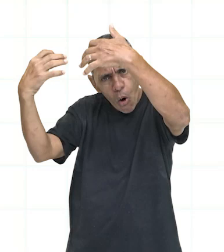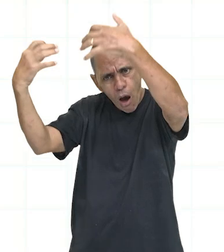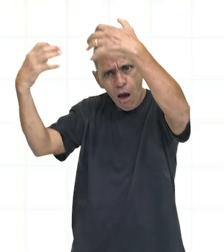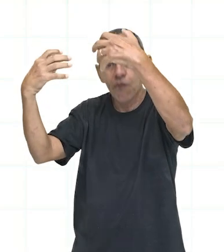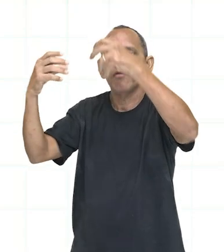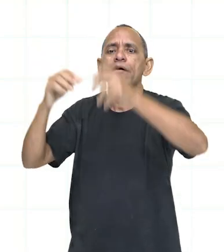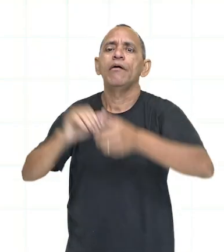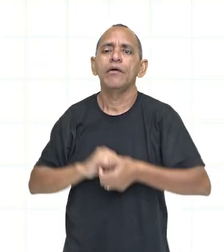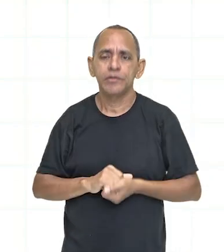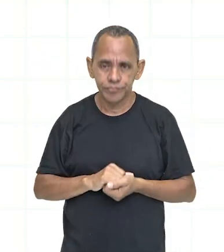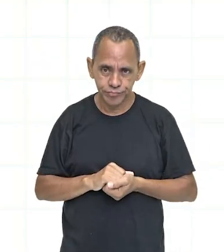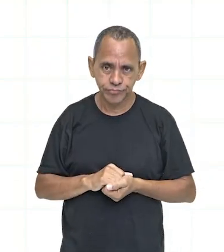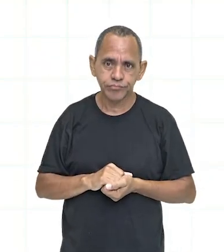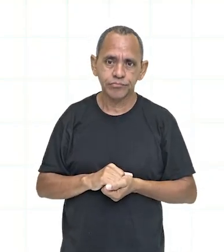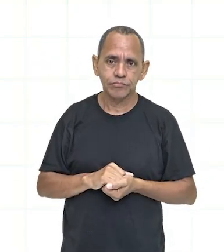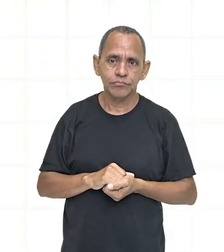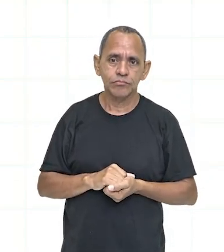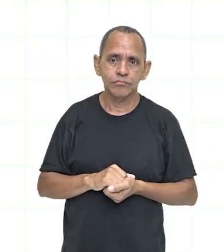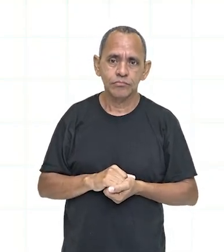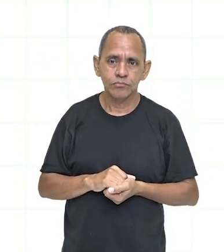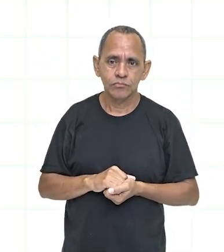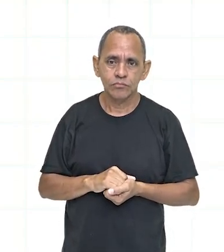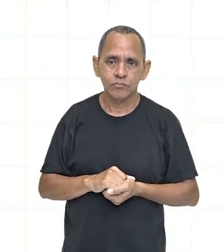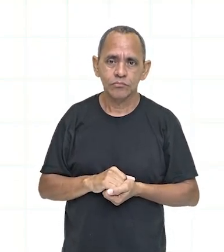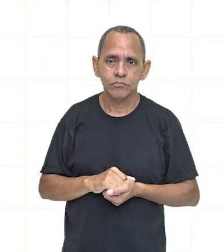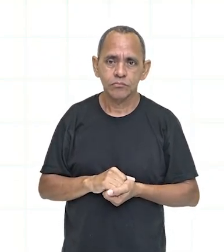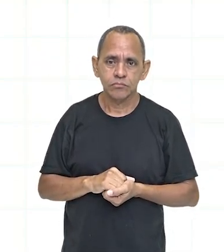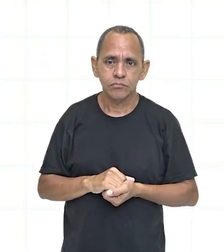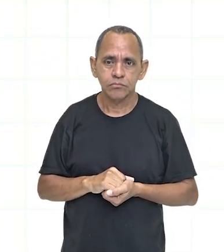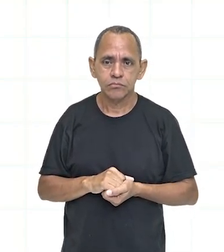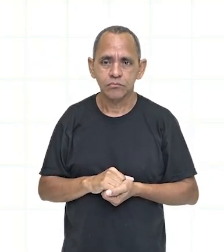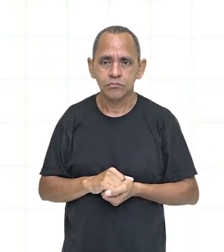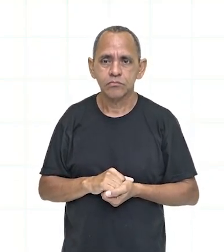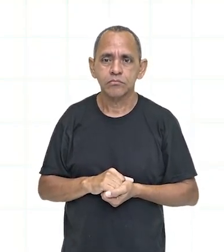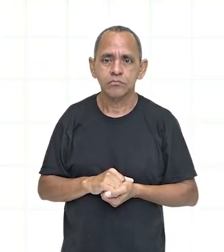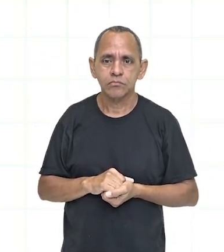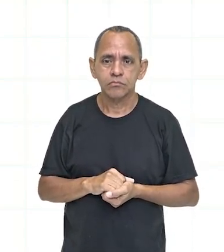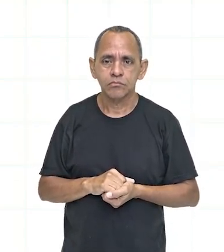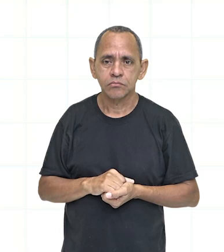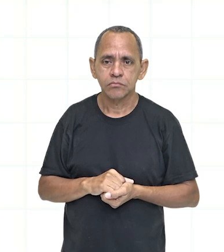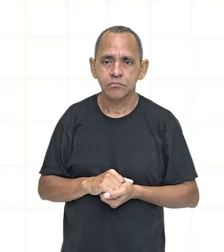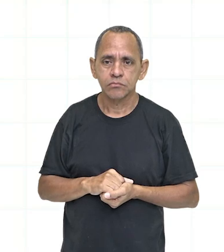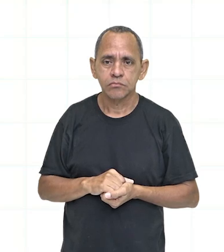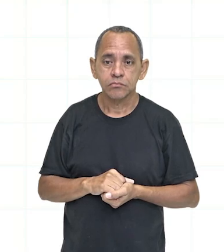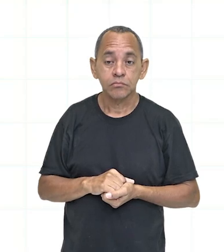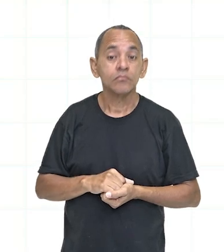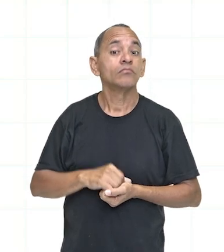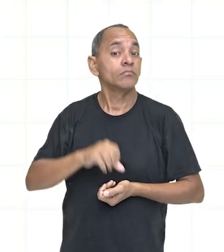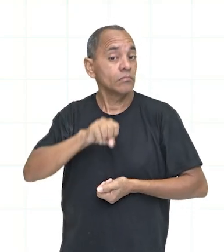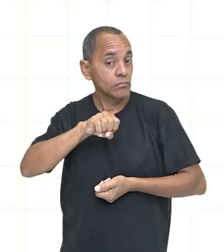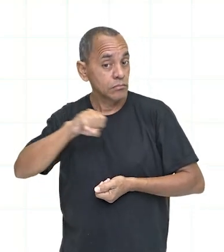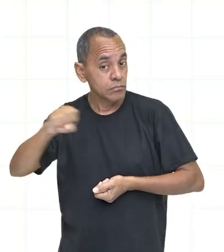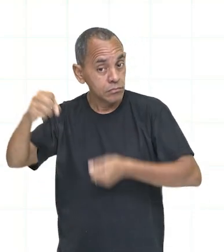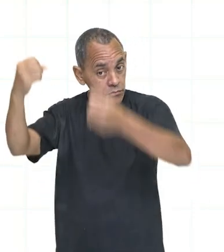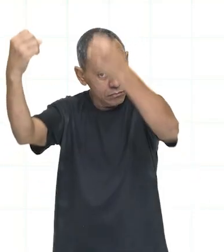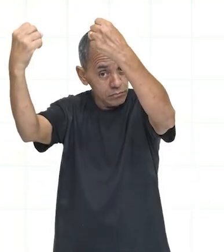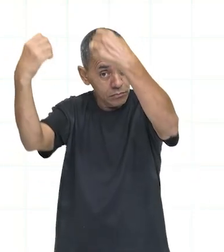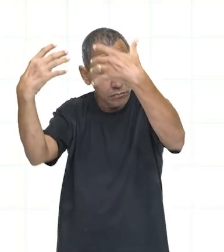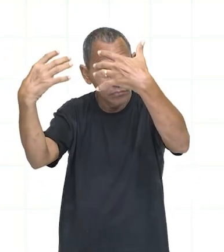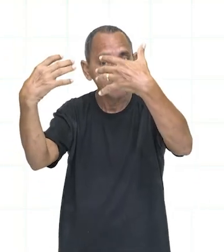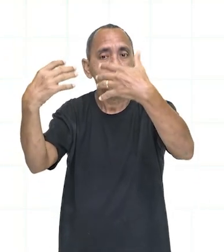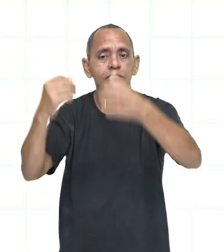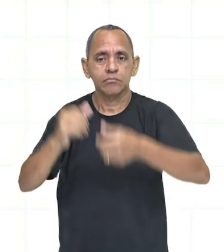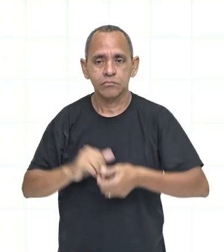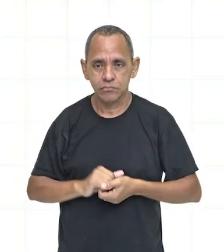está no presente, se chover, contudo, entretanto, se chover, if it rains, however, we'll have